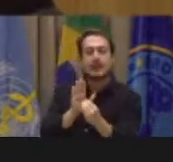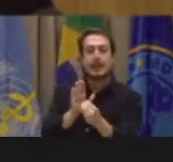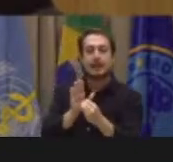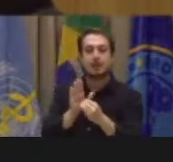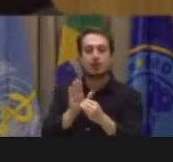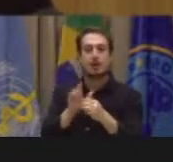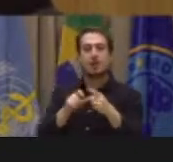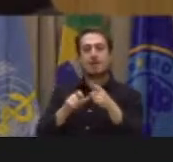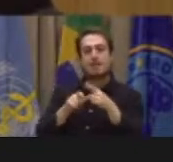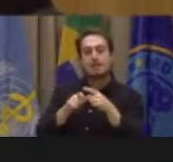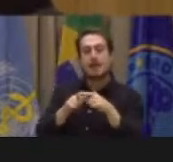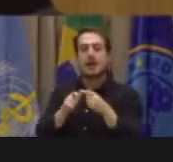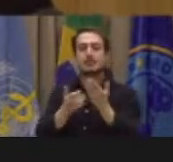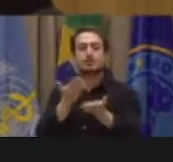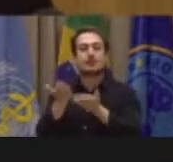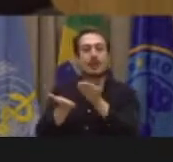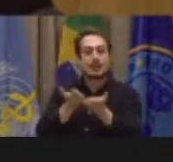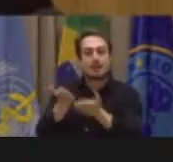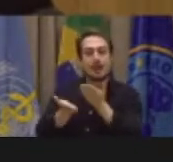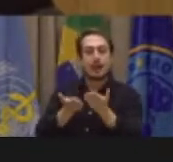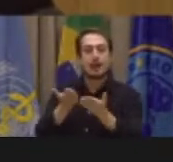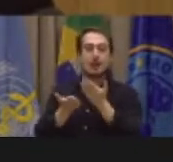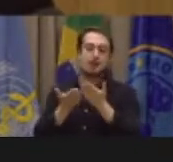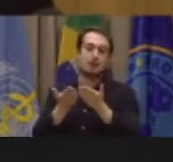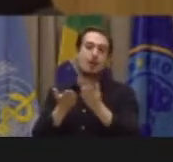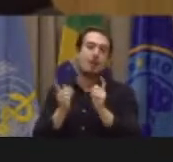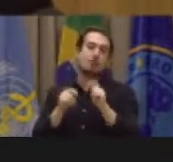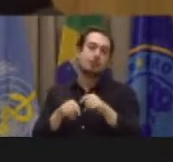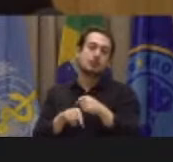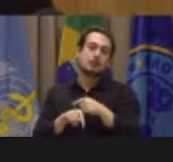similarities and the clinical model for treatment.